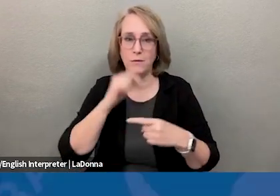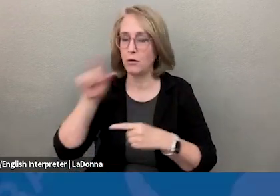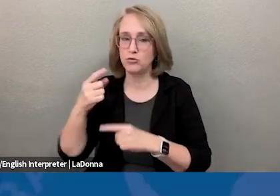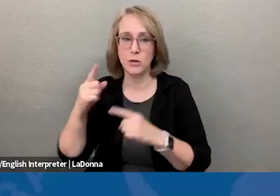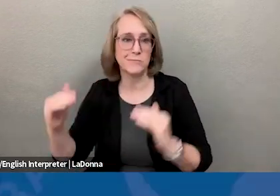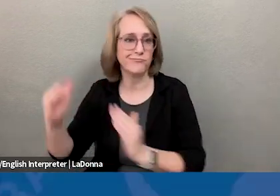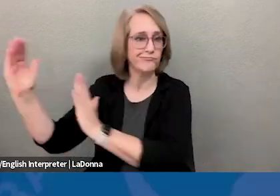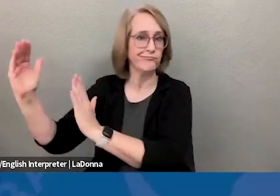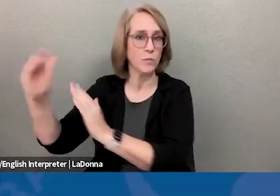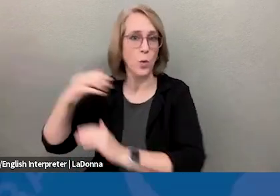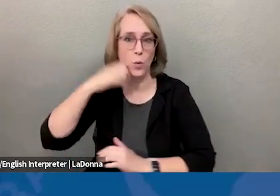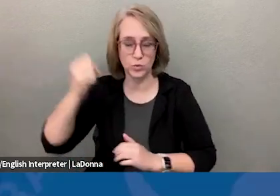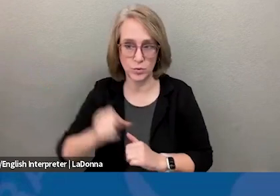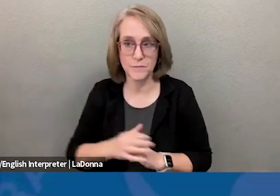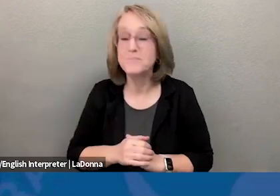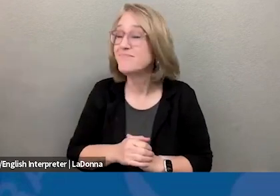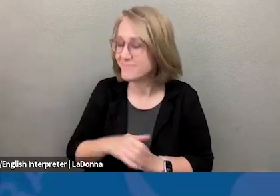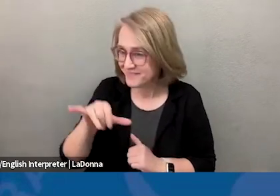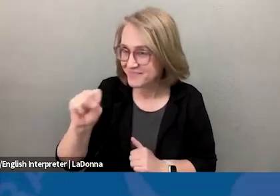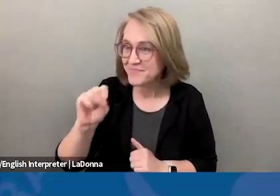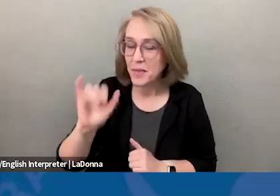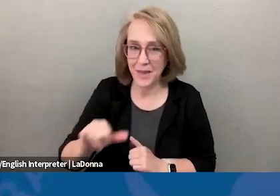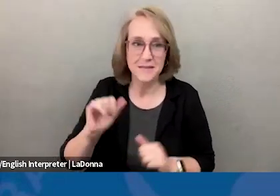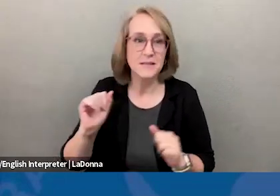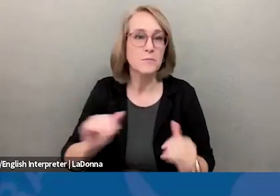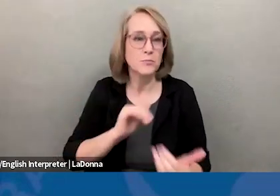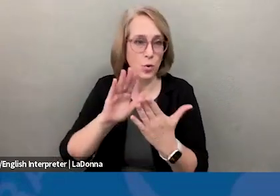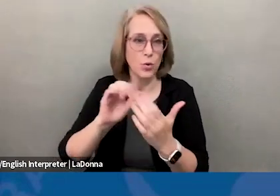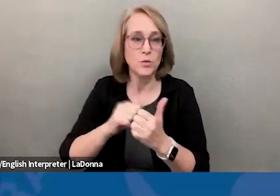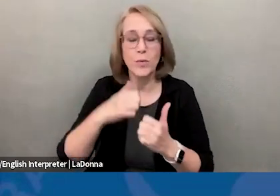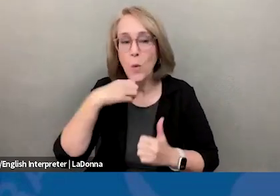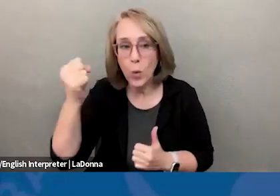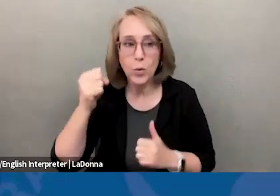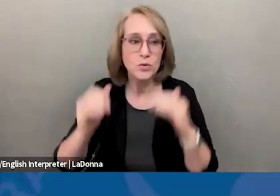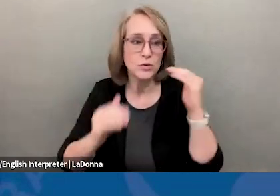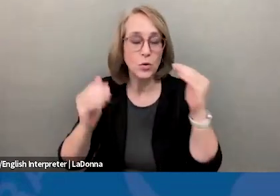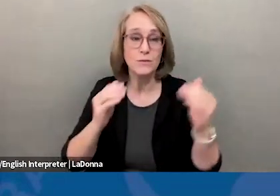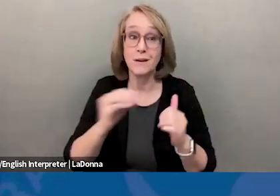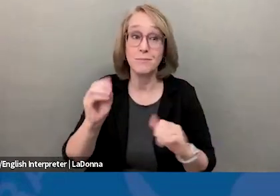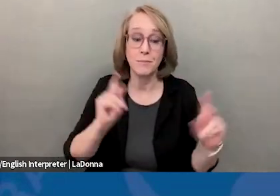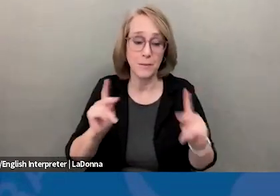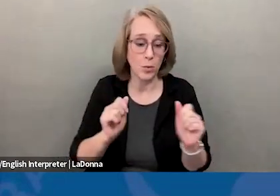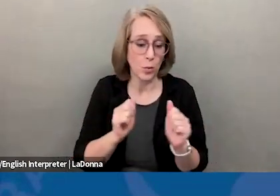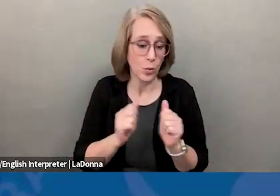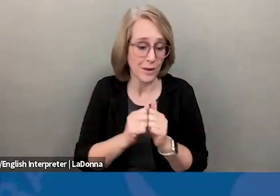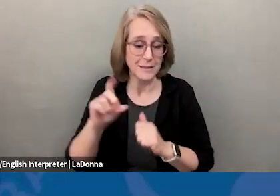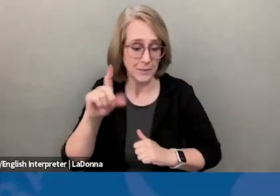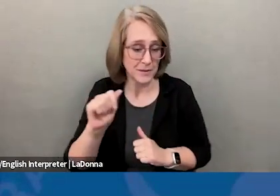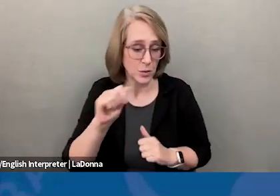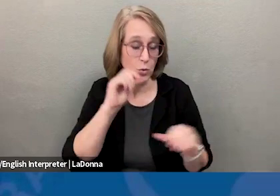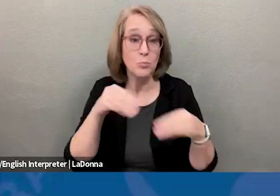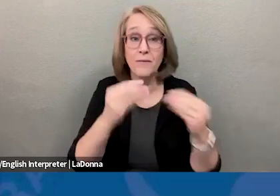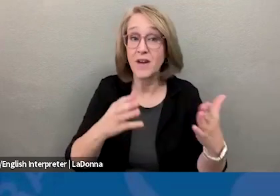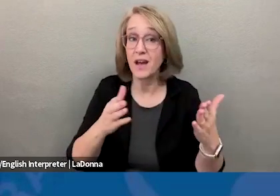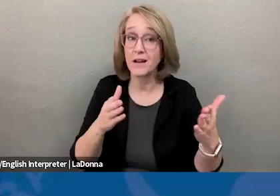And that is absolutely the approach that ACL takes with both older adults and people with disabilities who we provide funding